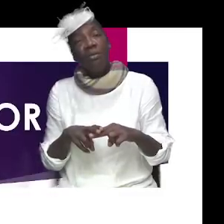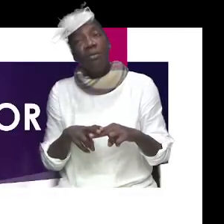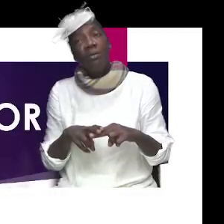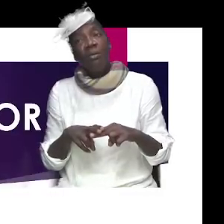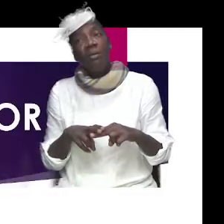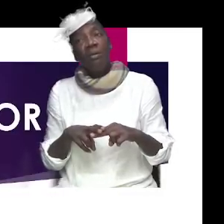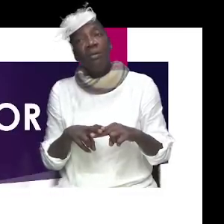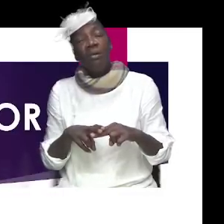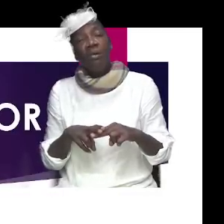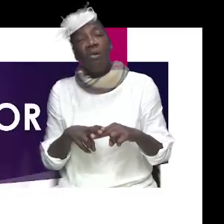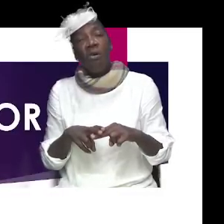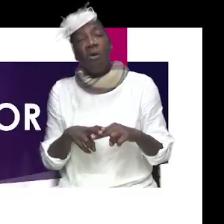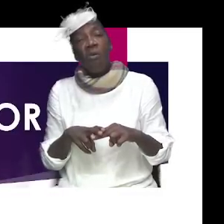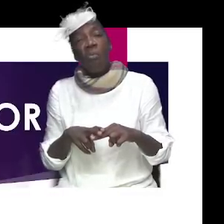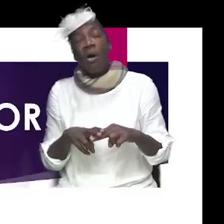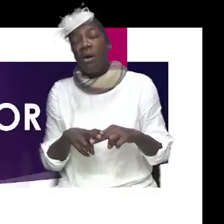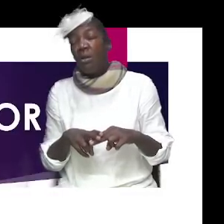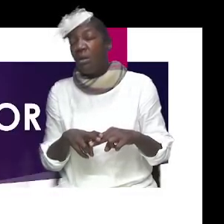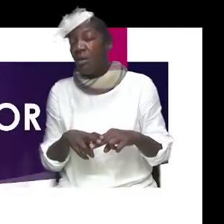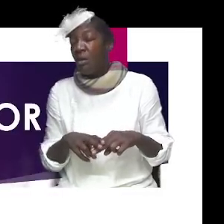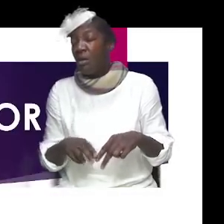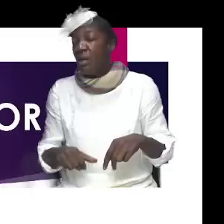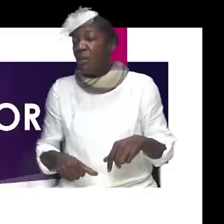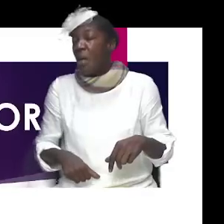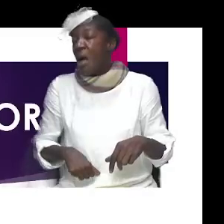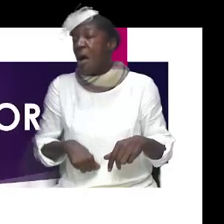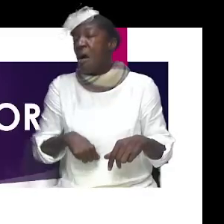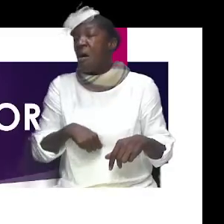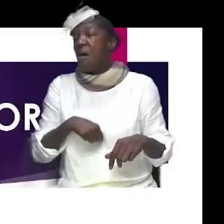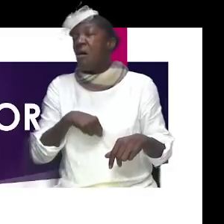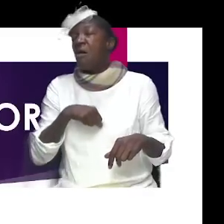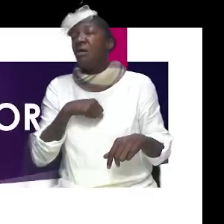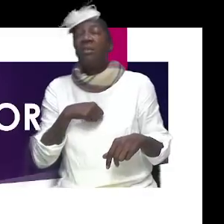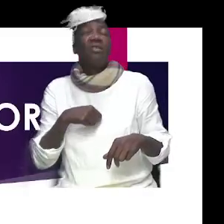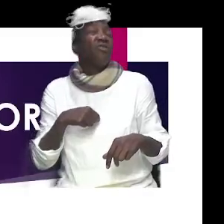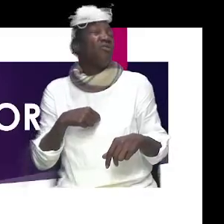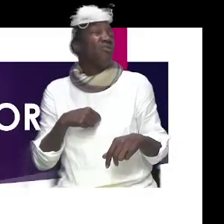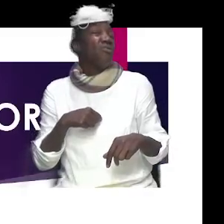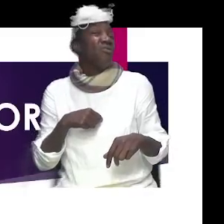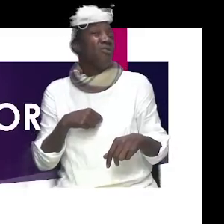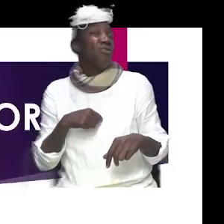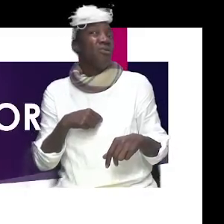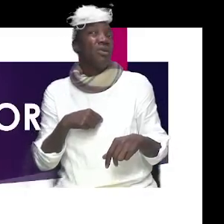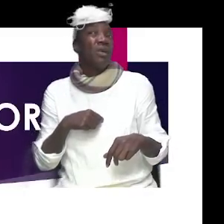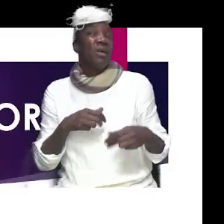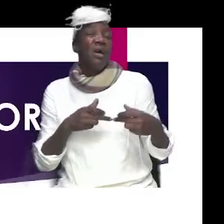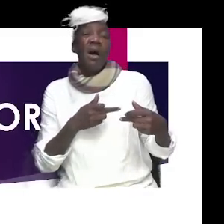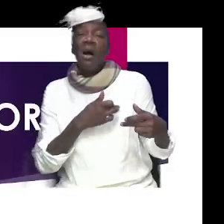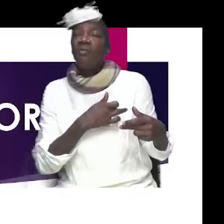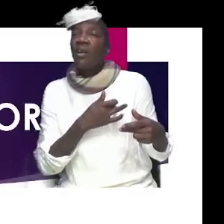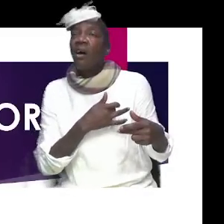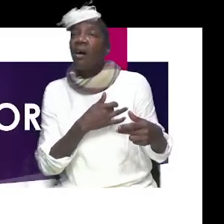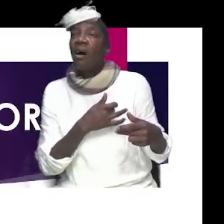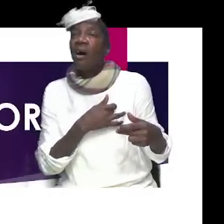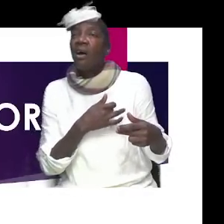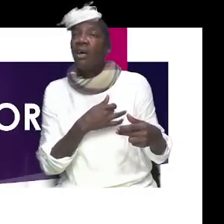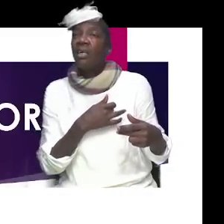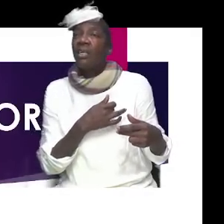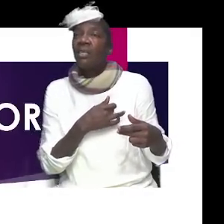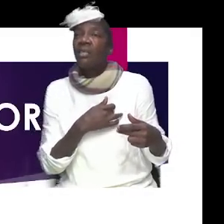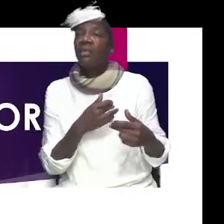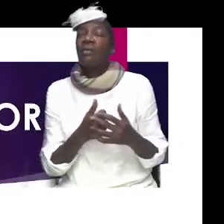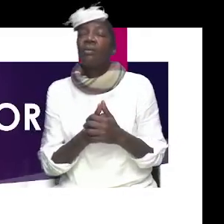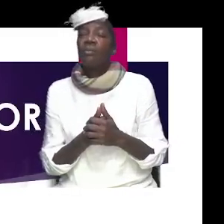upon the attitude of our heart in doing that particular thing. Yes? So it is very,